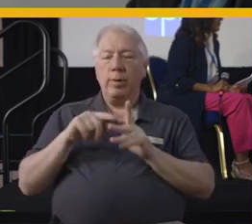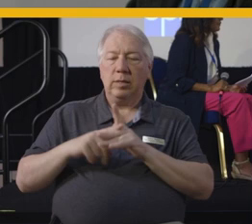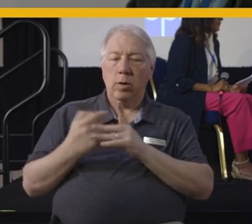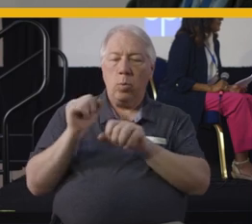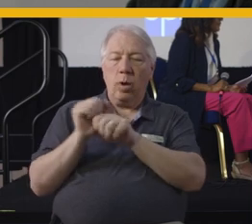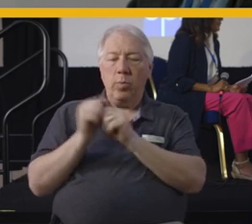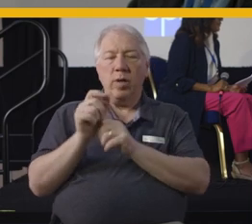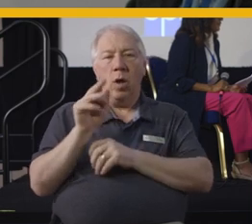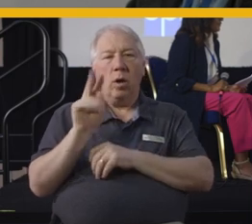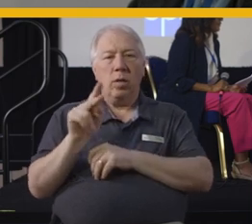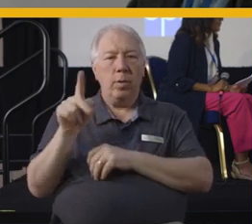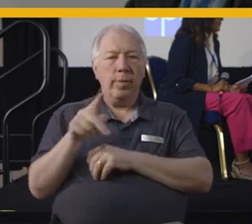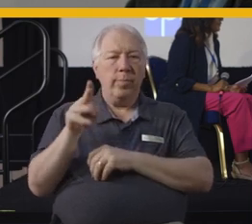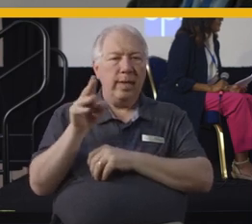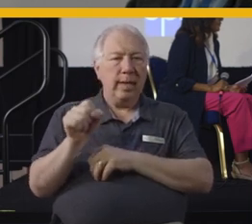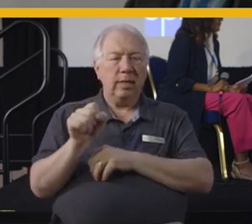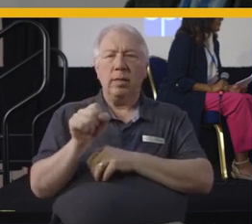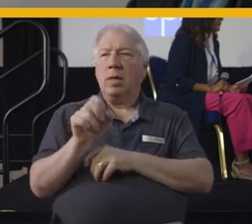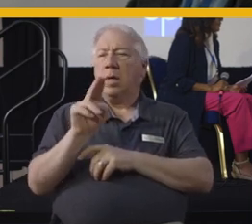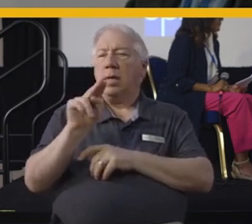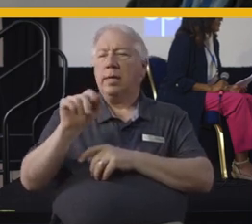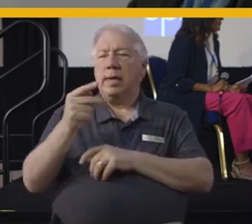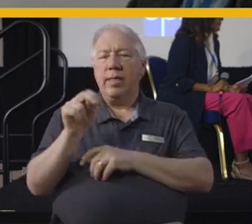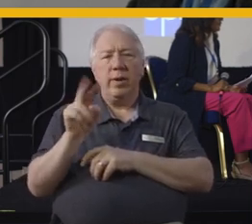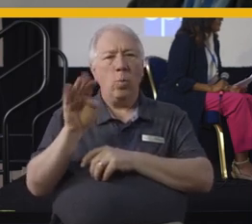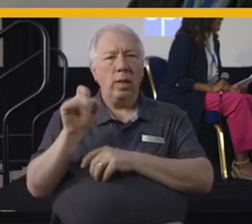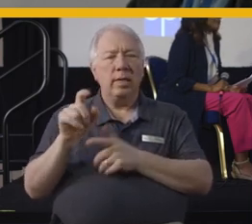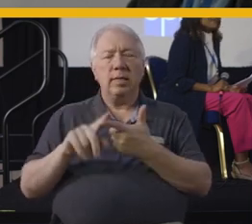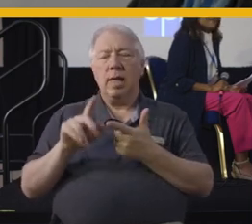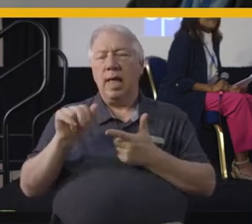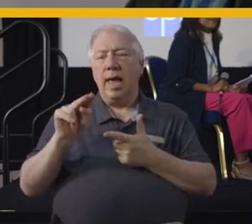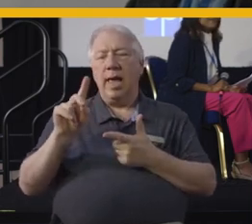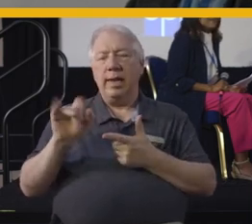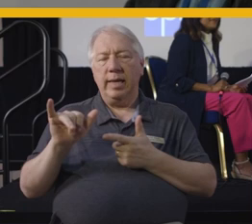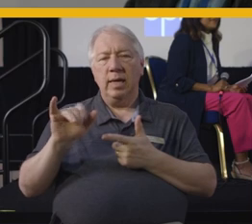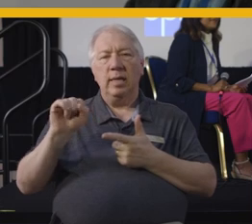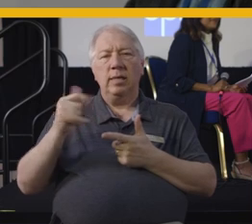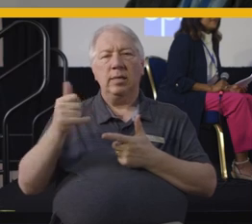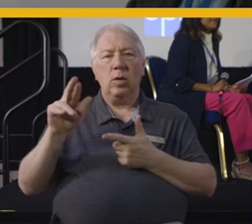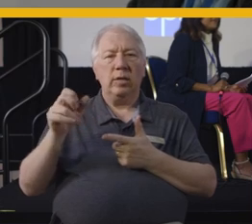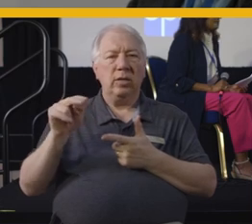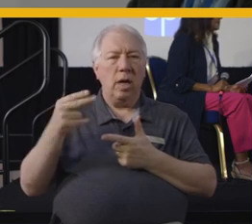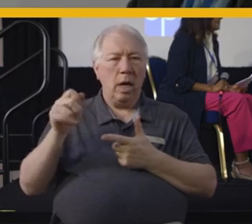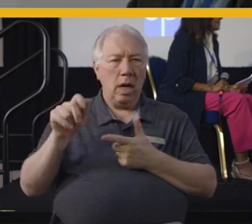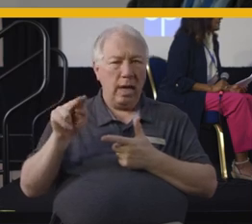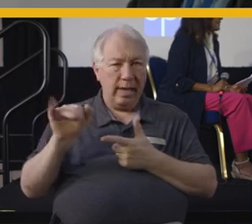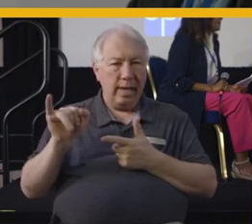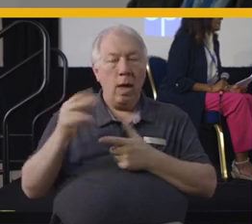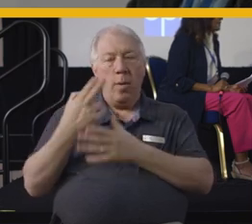working with at Arkansas PBS. I think Nathan Willis is here. Andy Sarjahani both worked on Southern Storytellers.